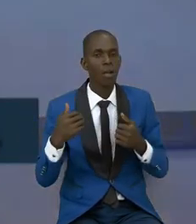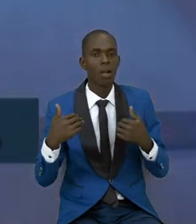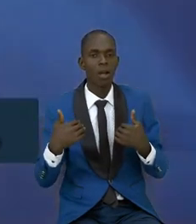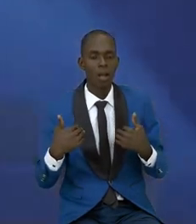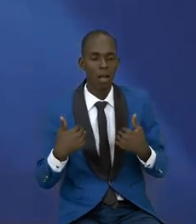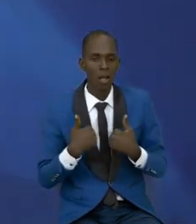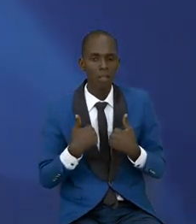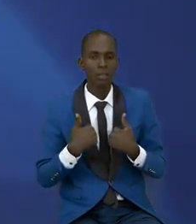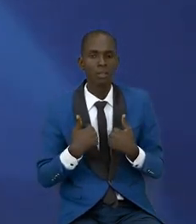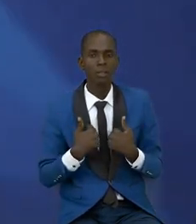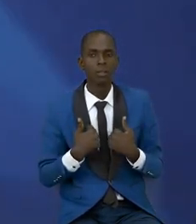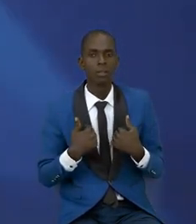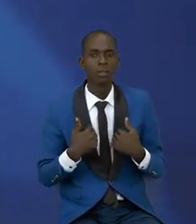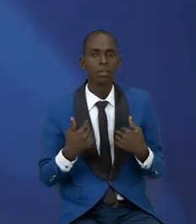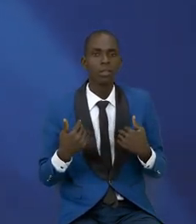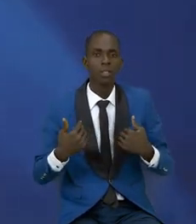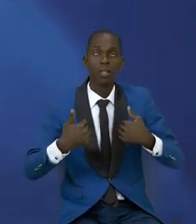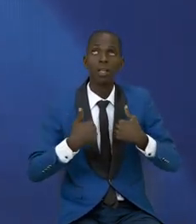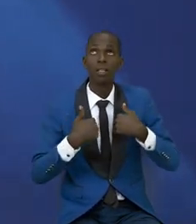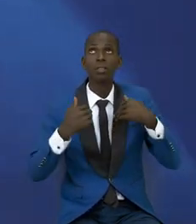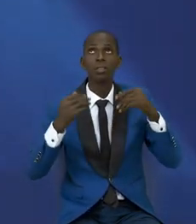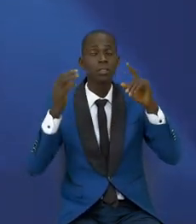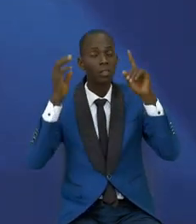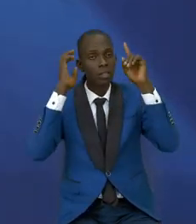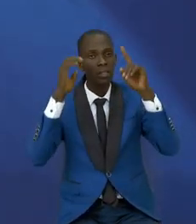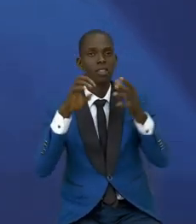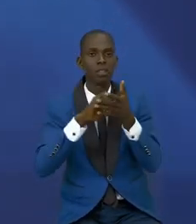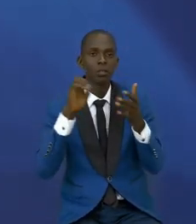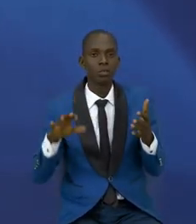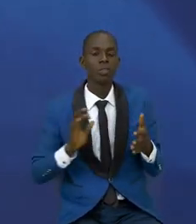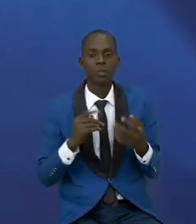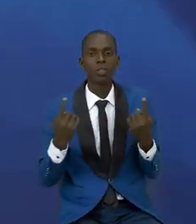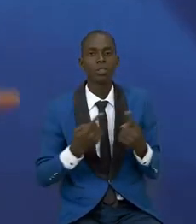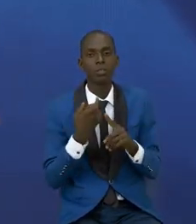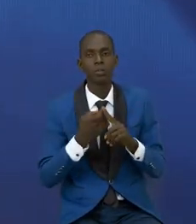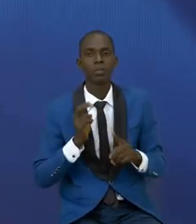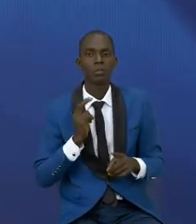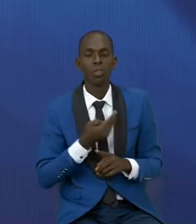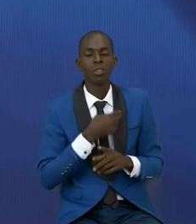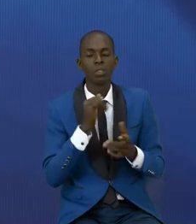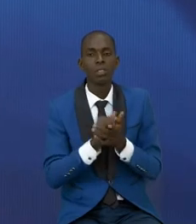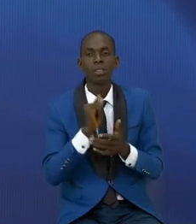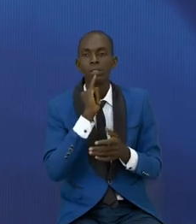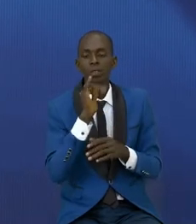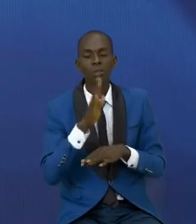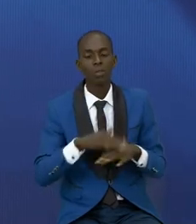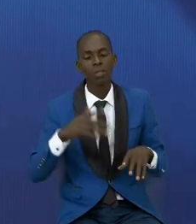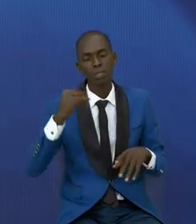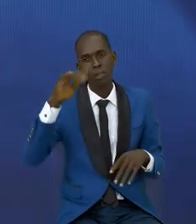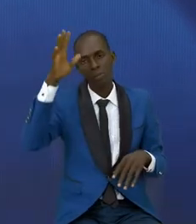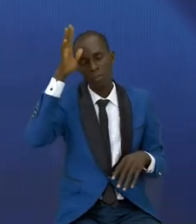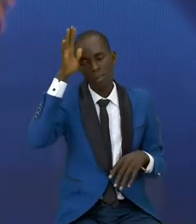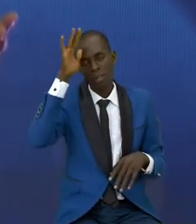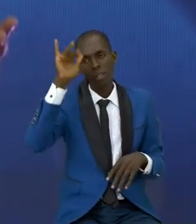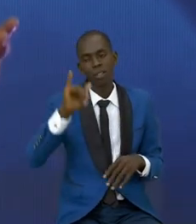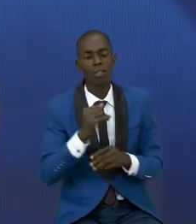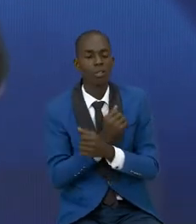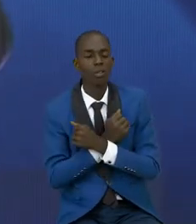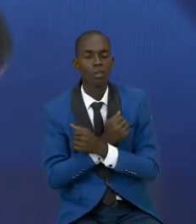our transgressions from us. That's fatherhood. He loves us like a